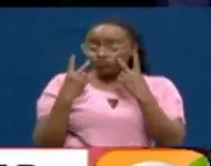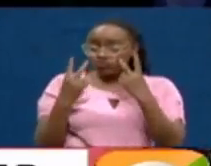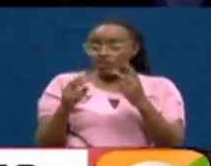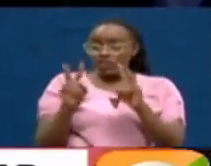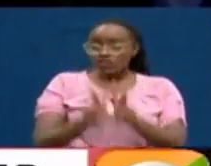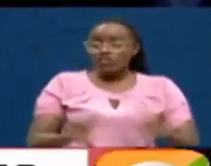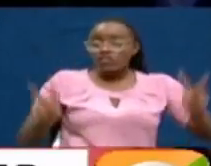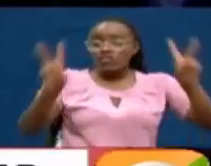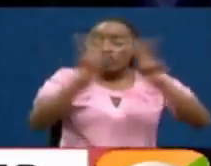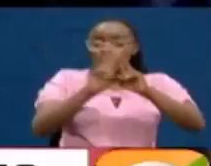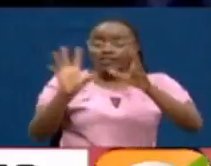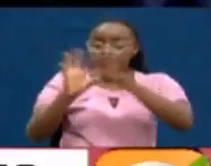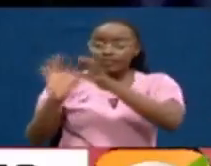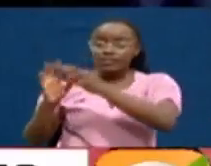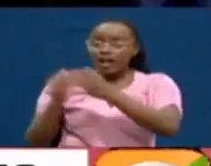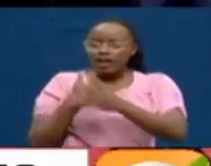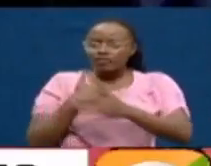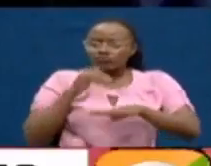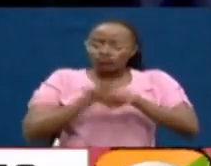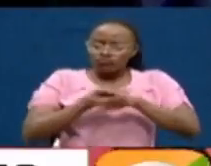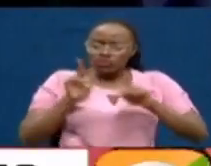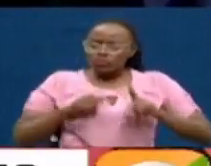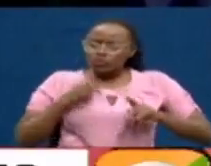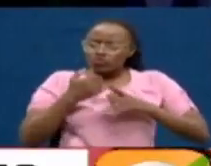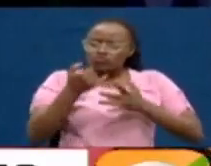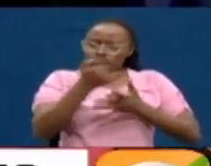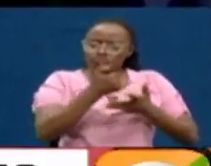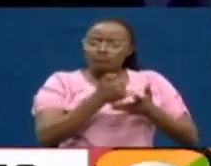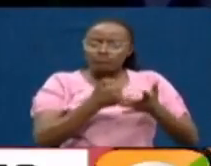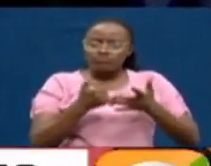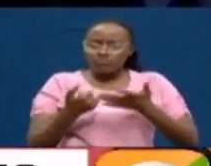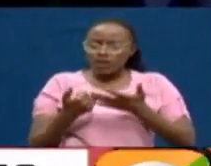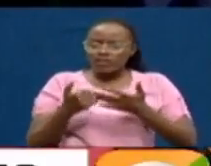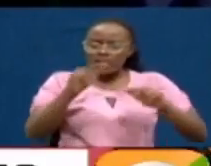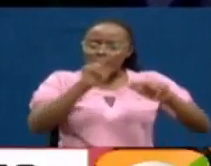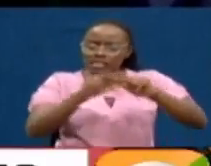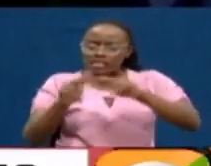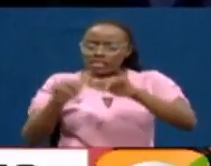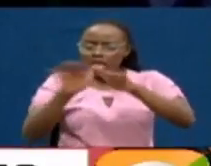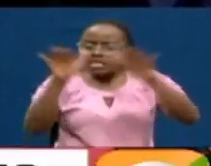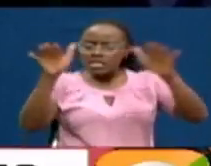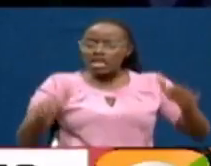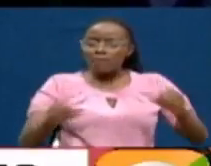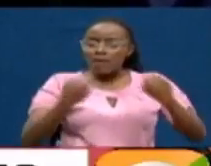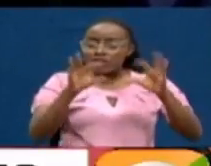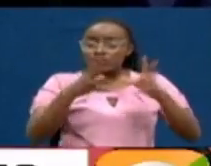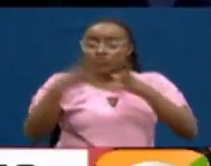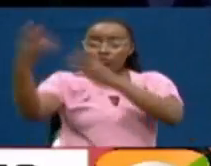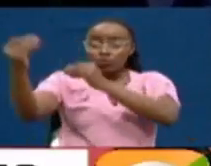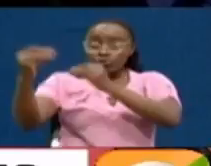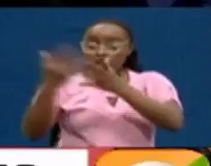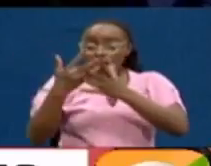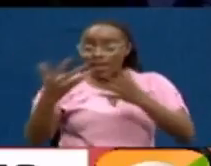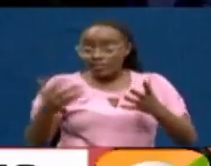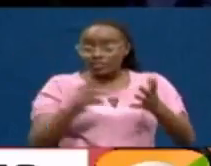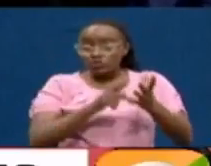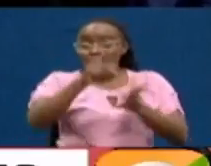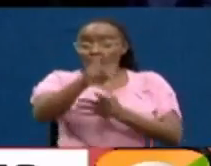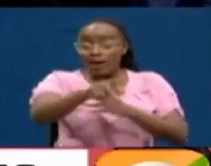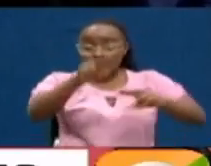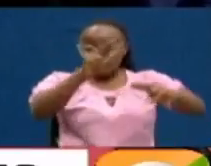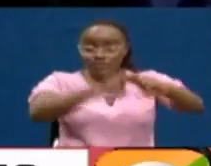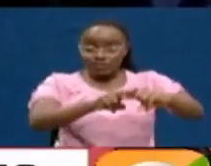got creatives who are very good in designing furniture, all right? The question is, when you go to a furniture outlet, you buy a